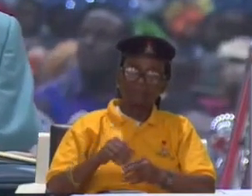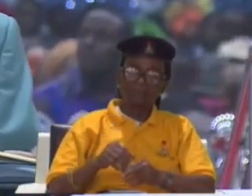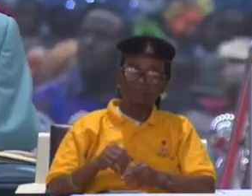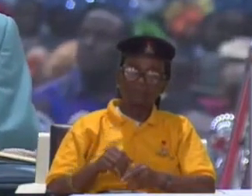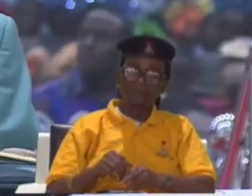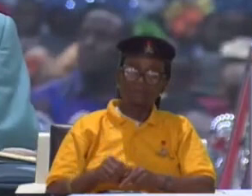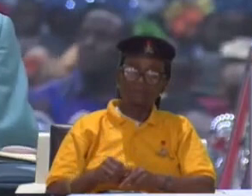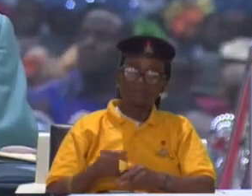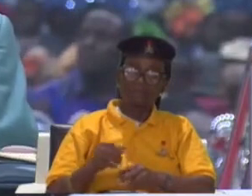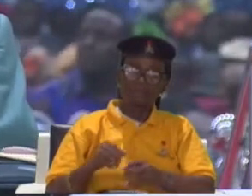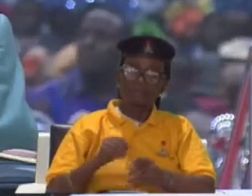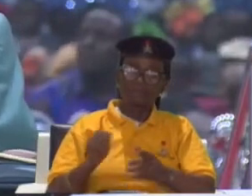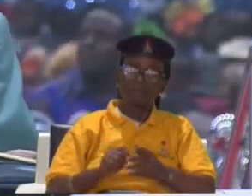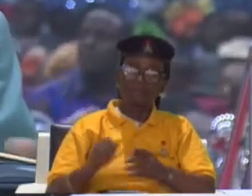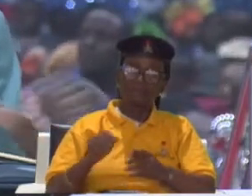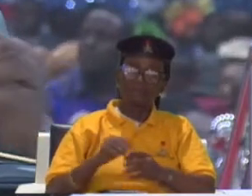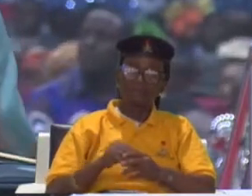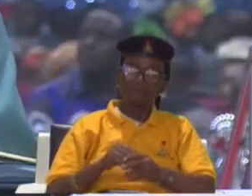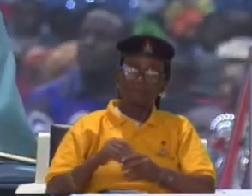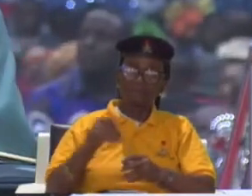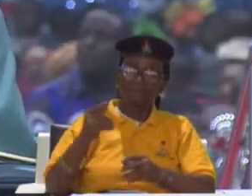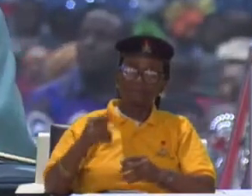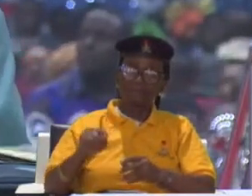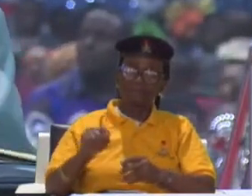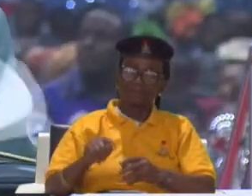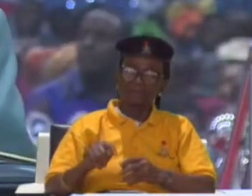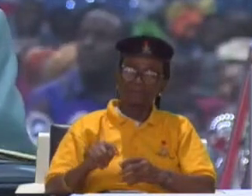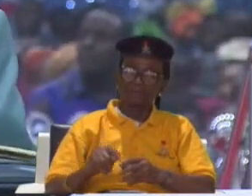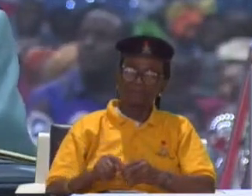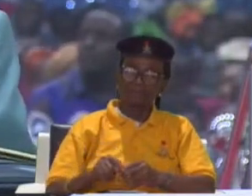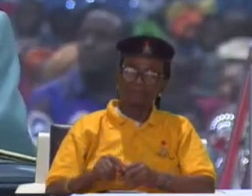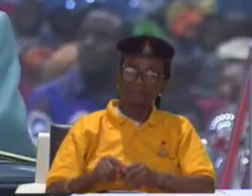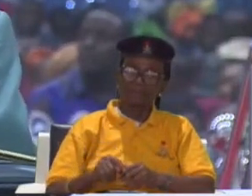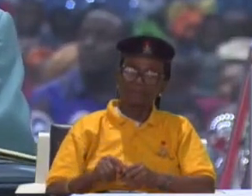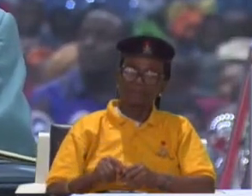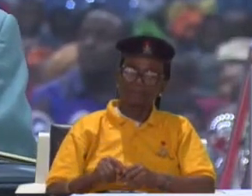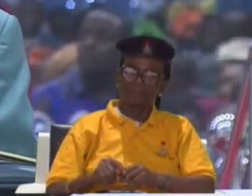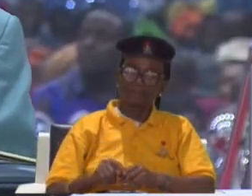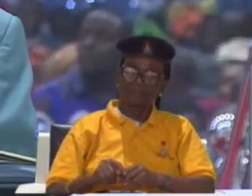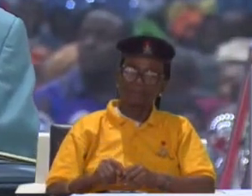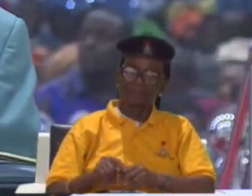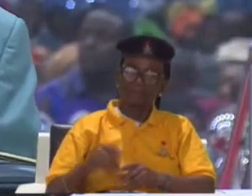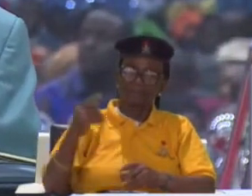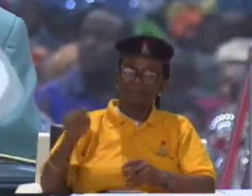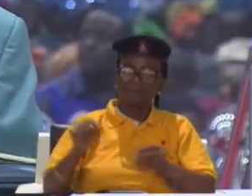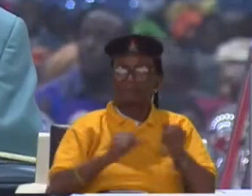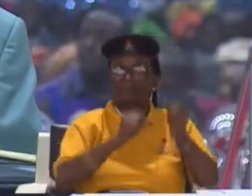projects. And the Almighty God will bless you